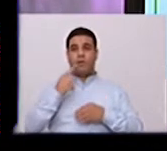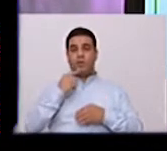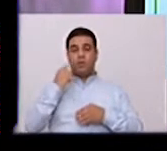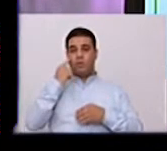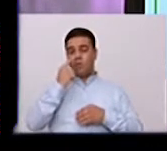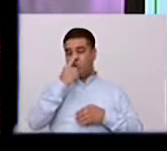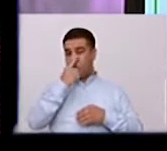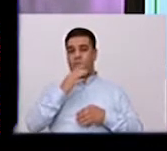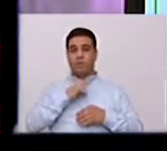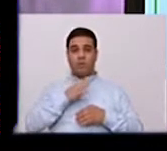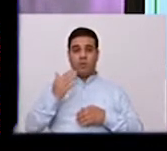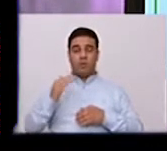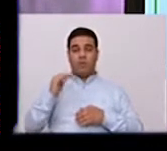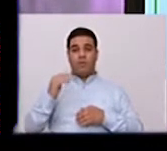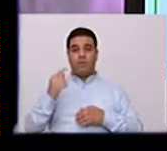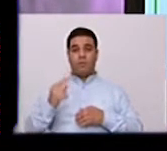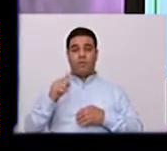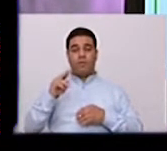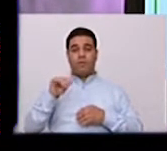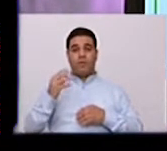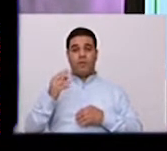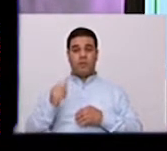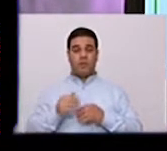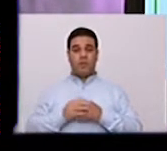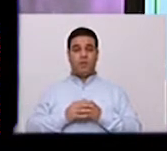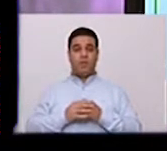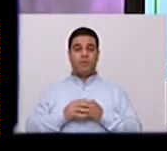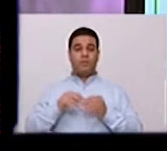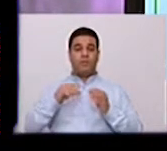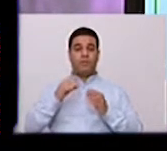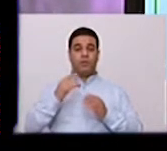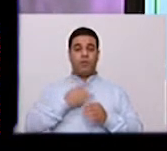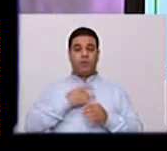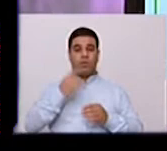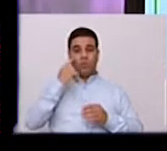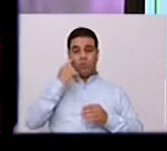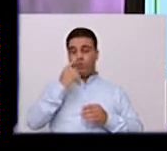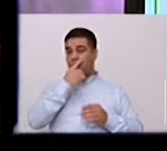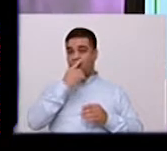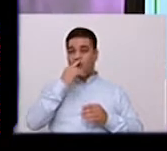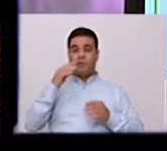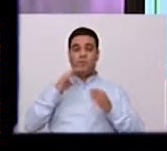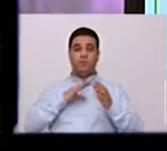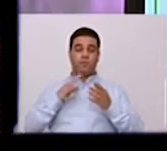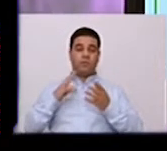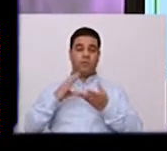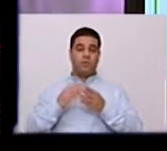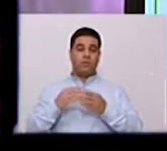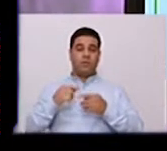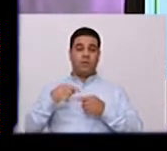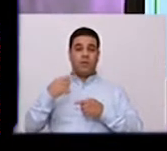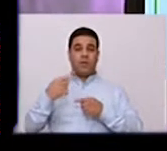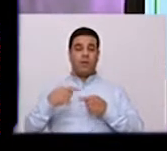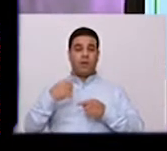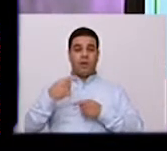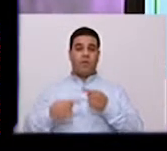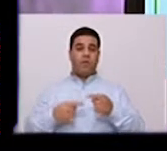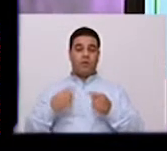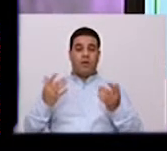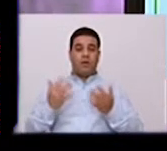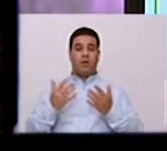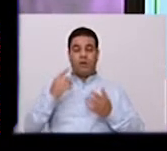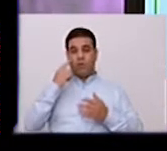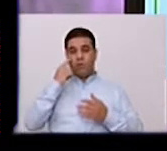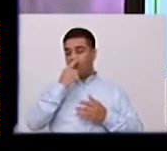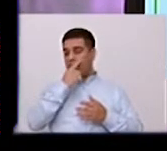ko'zli bo'lgan. F1 pashshalari oq ko'zli pashshalar bilan chaqishtirilsa keyingi avlodda qanday